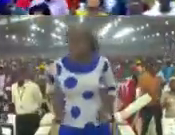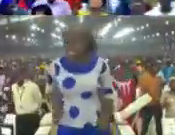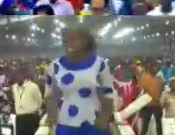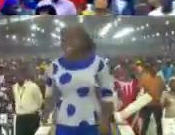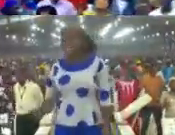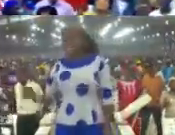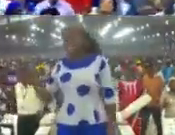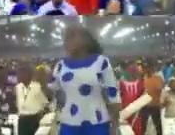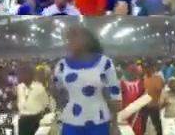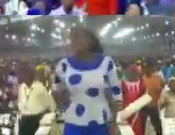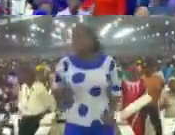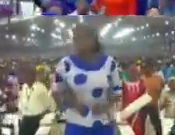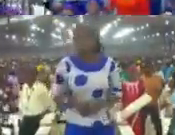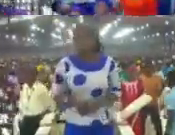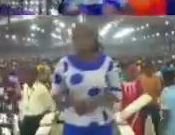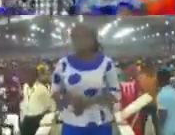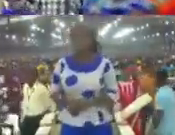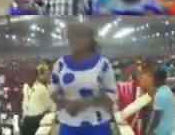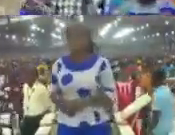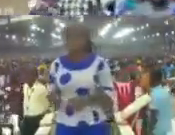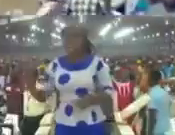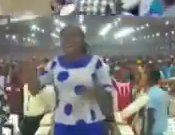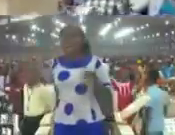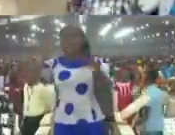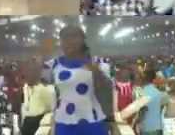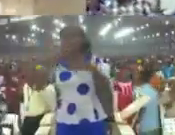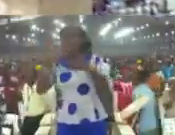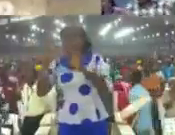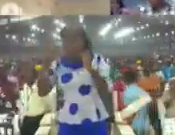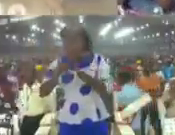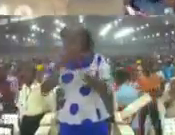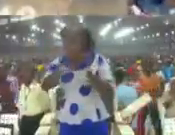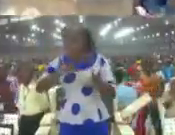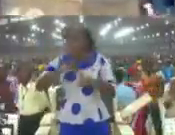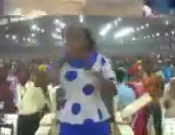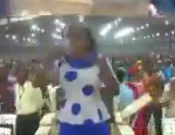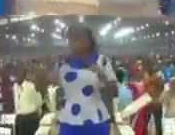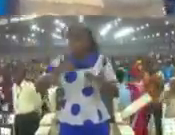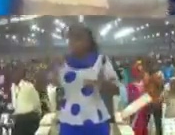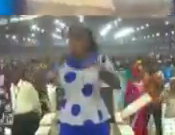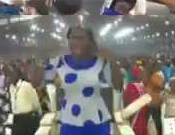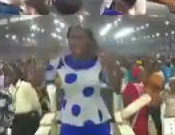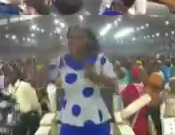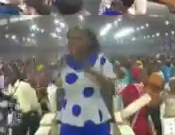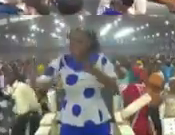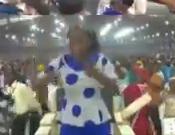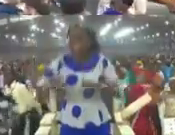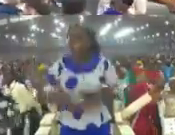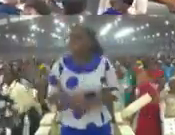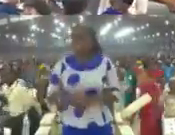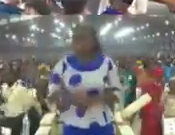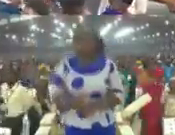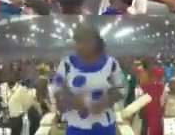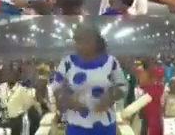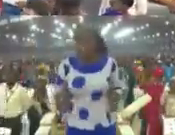I don't know how you will do it, Lord, but please, Lord, let me laugh last. Let me laugh